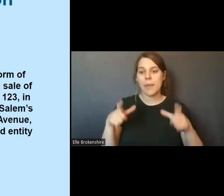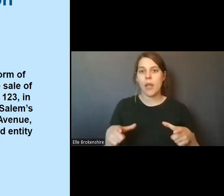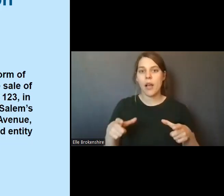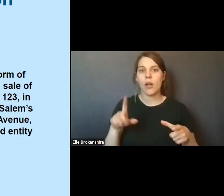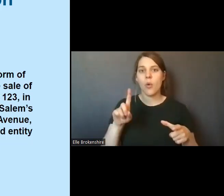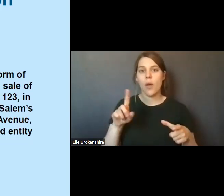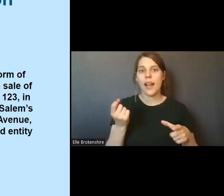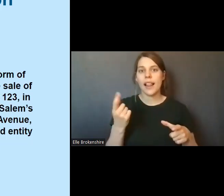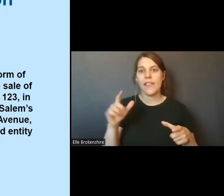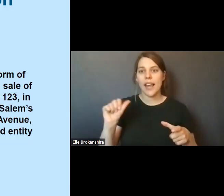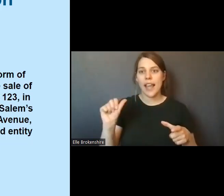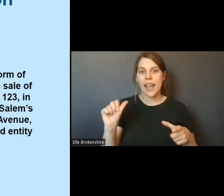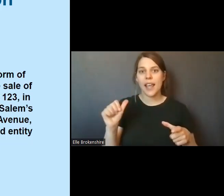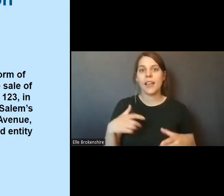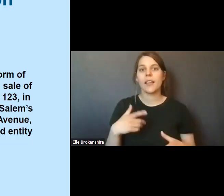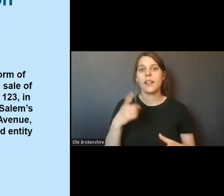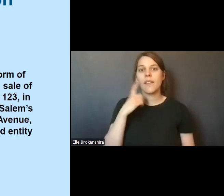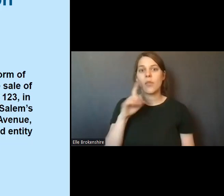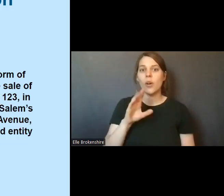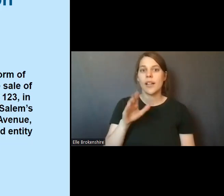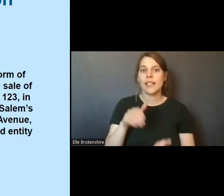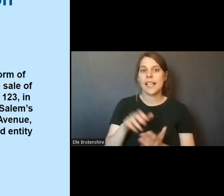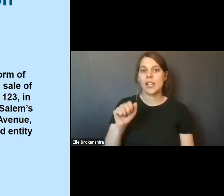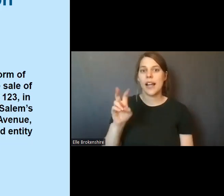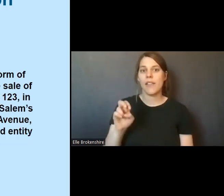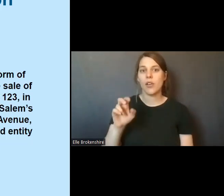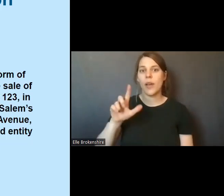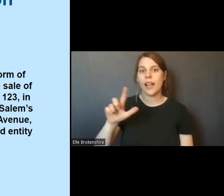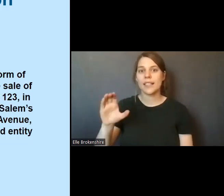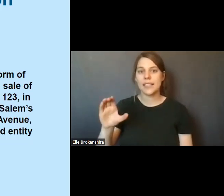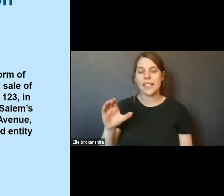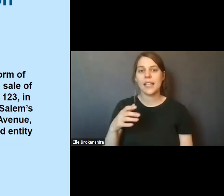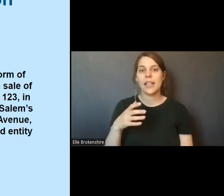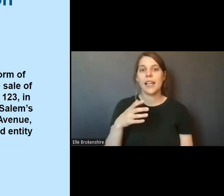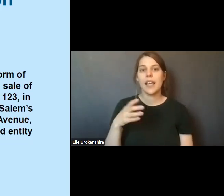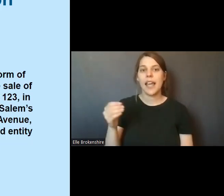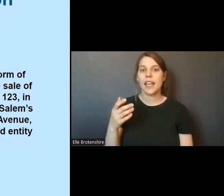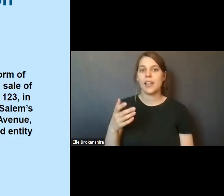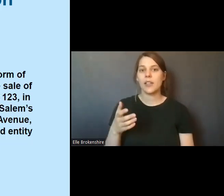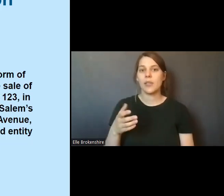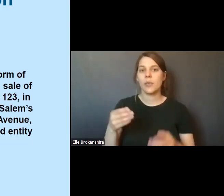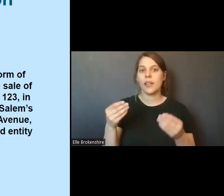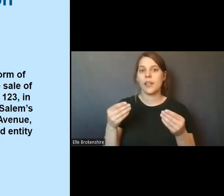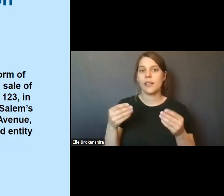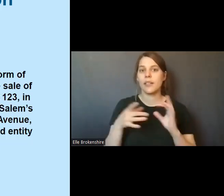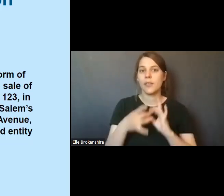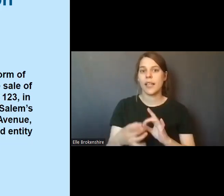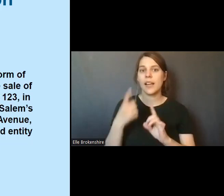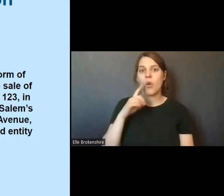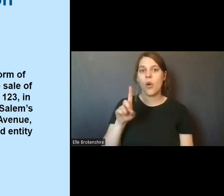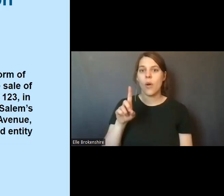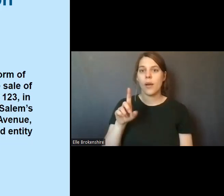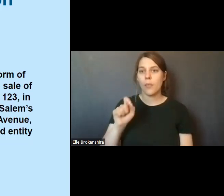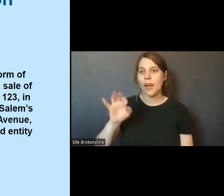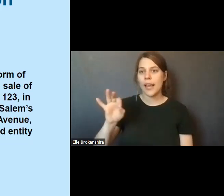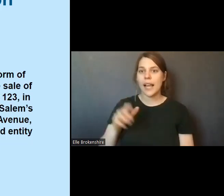to Salem's Market Center Avenue, LLC, or related entity for $1,900,000. Little project background: